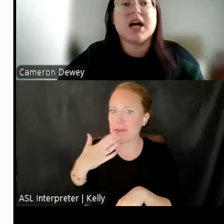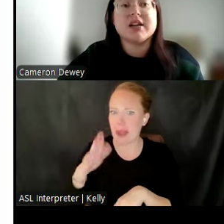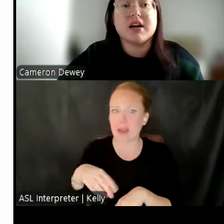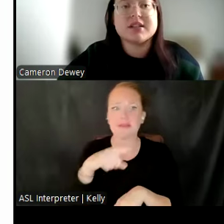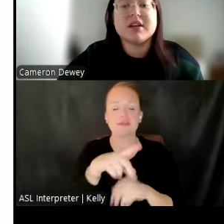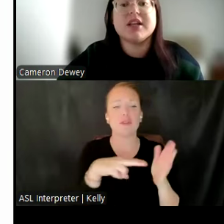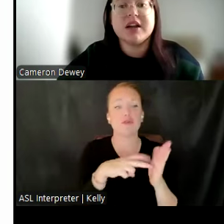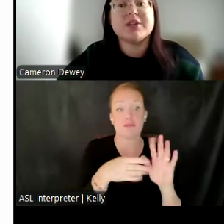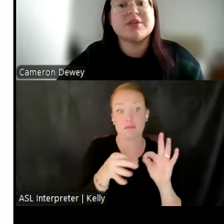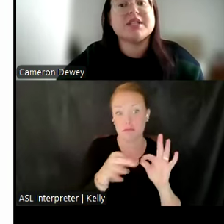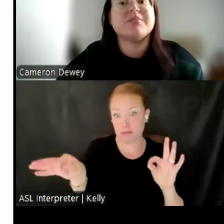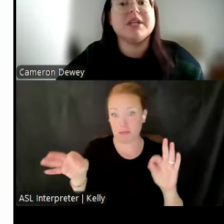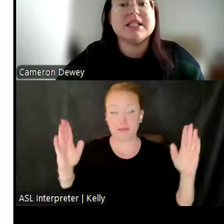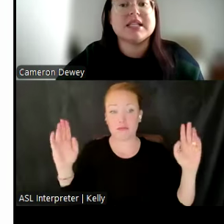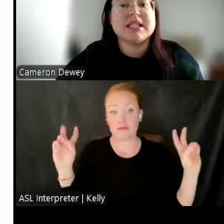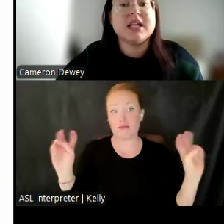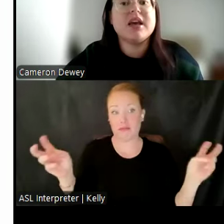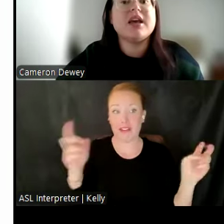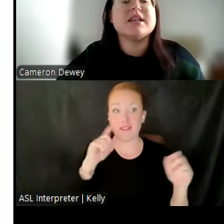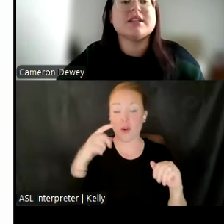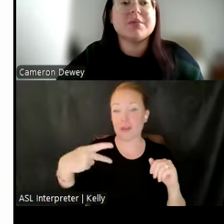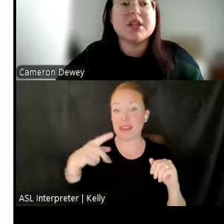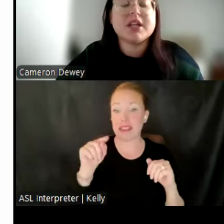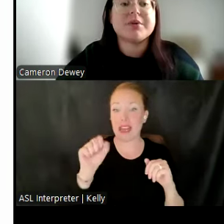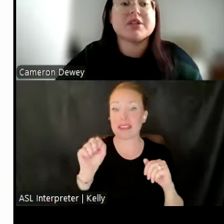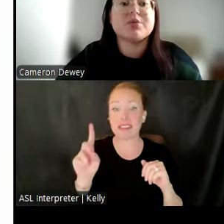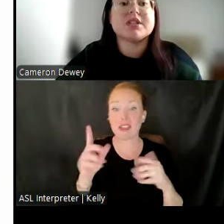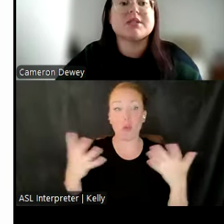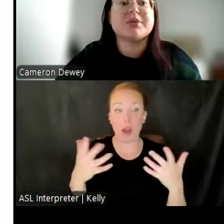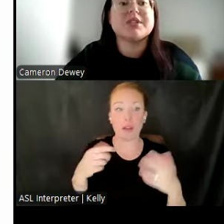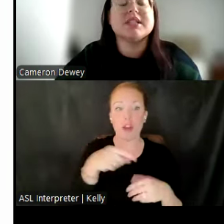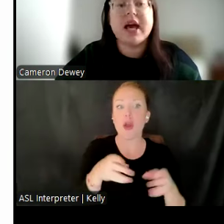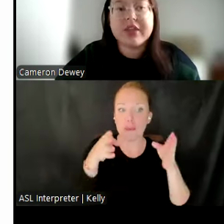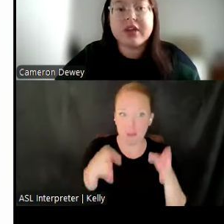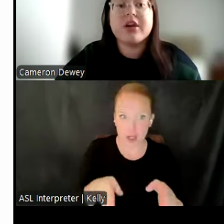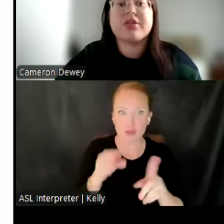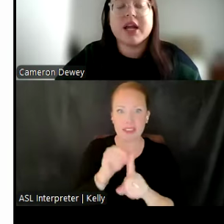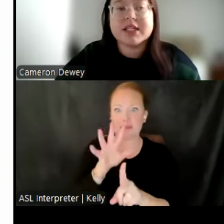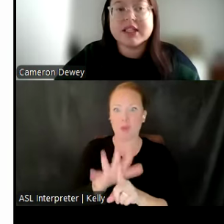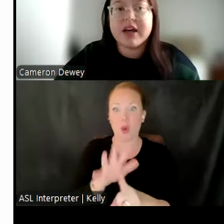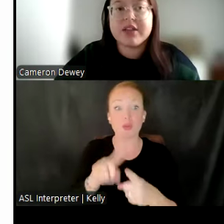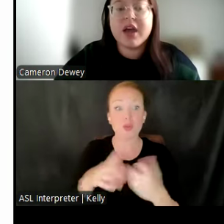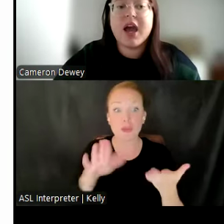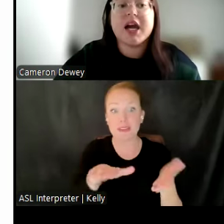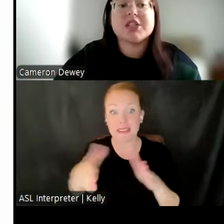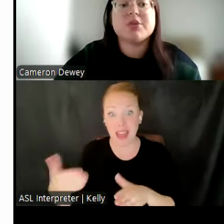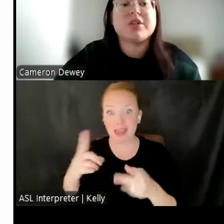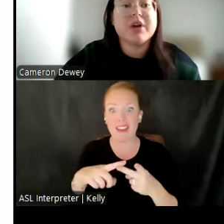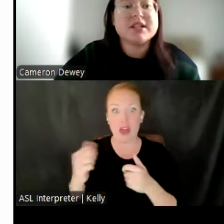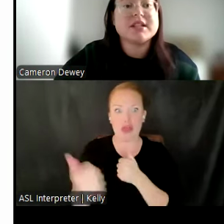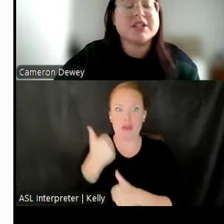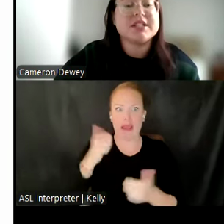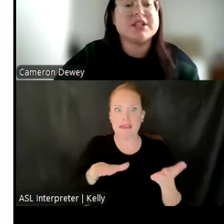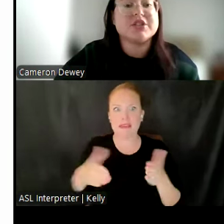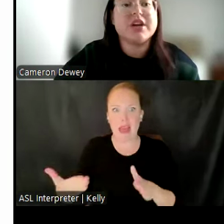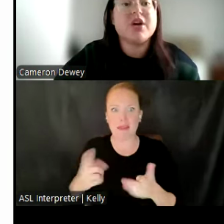for a diagnosis of PTSD is simply that a person was exposed to death, threatened death, actual or